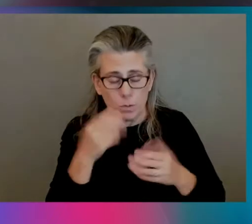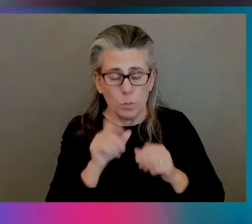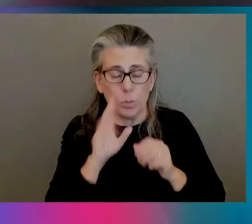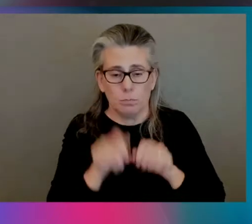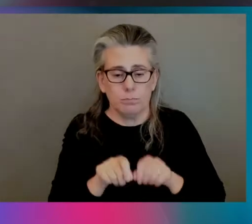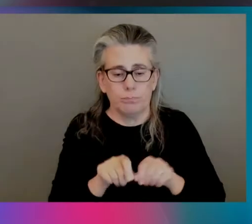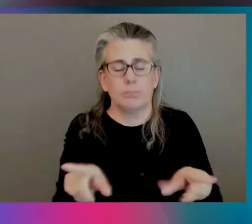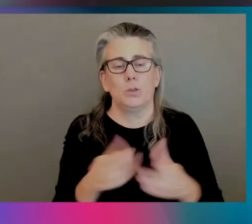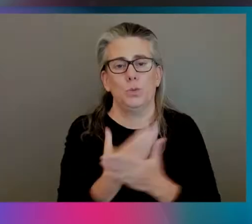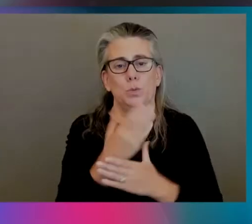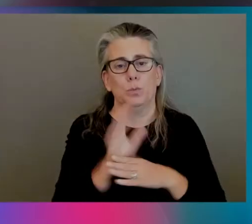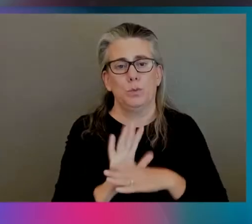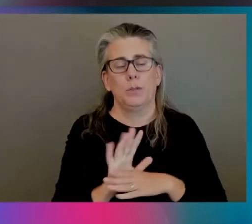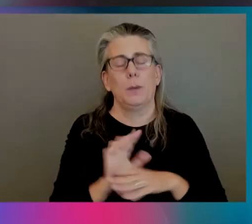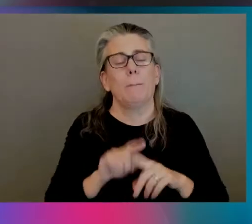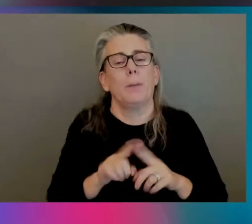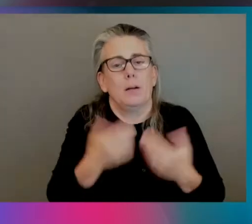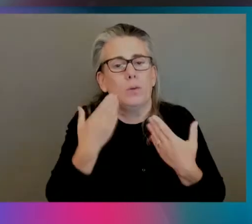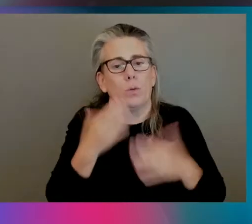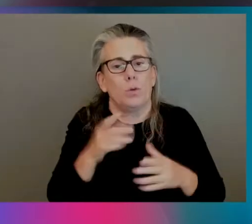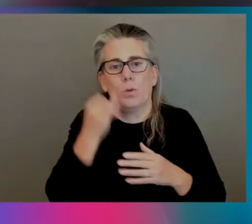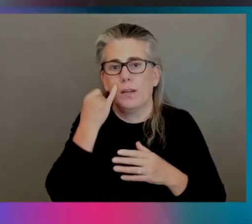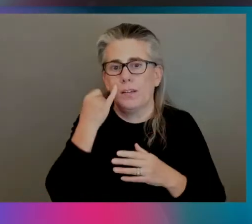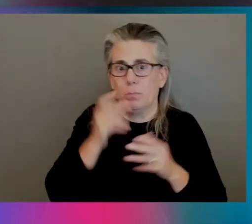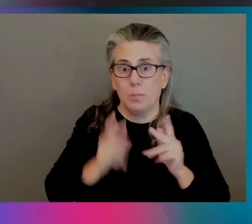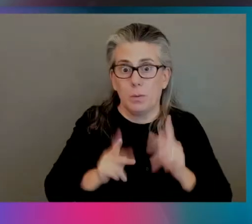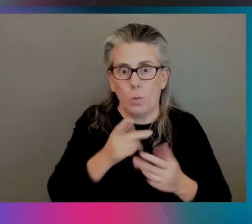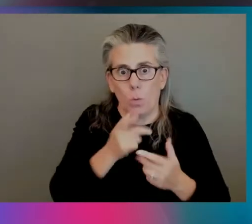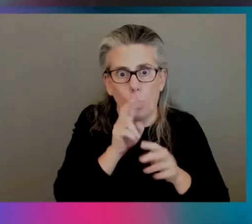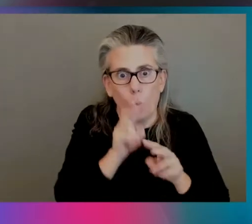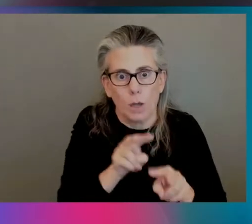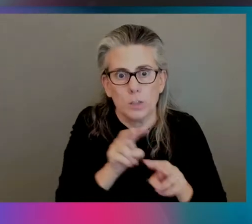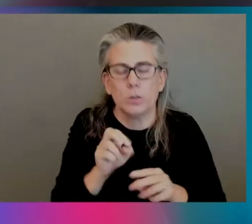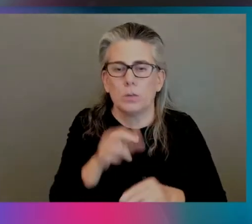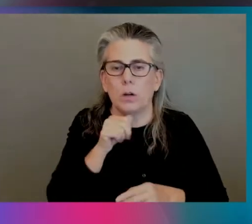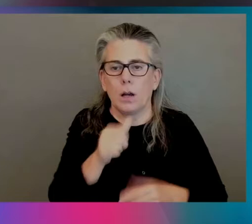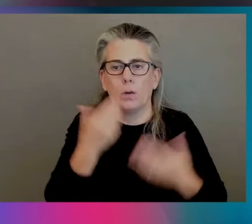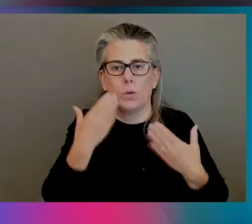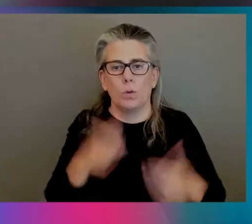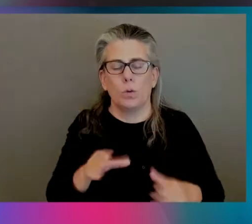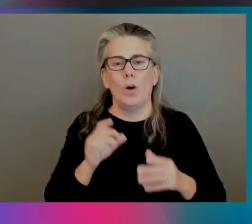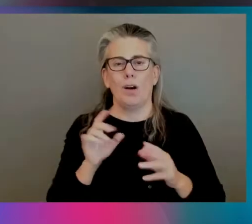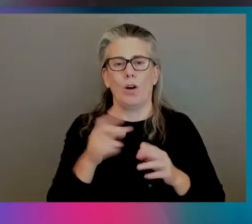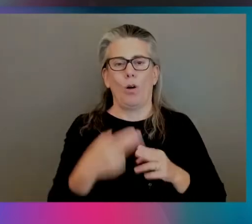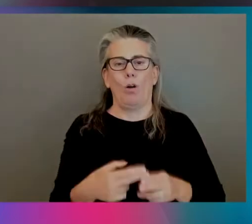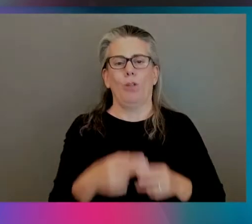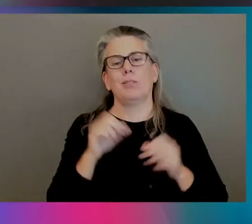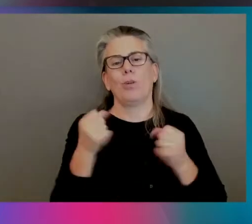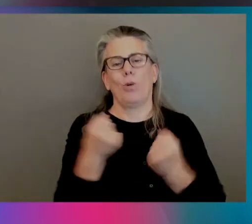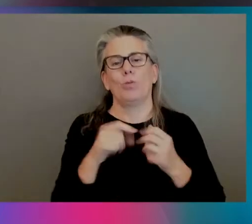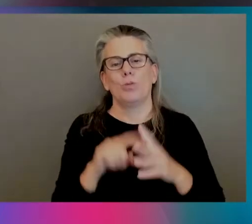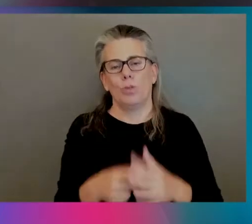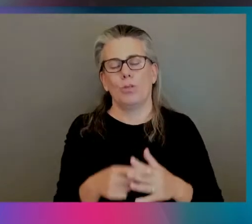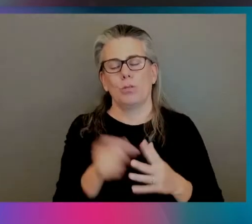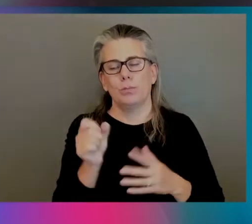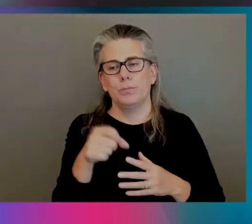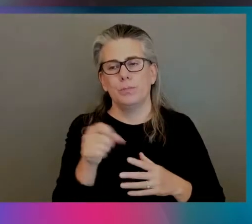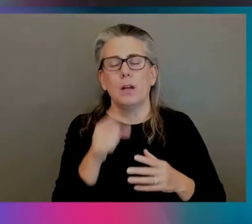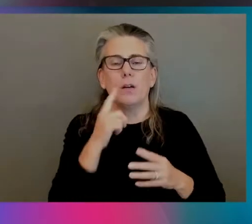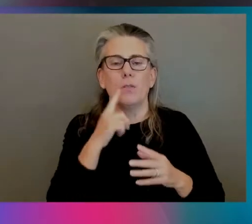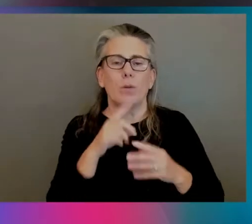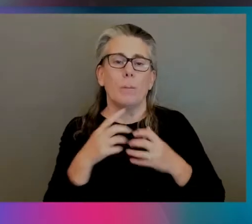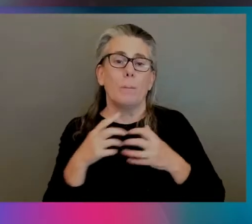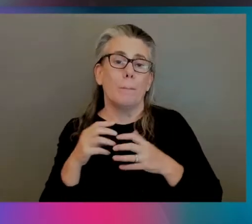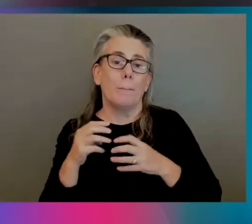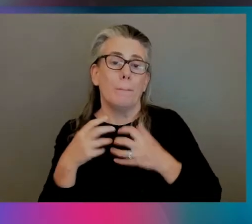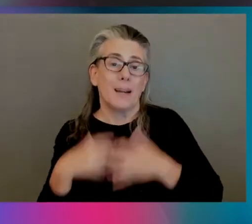to handle what we call cold items, which are items that have no interactions, which from a recommendation engine perspective is a very